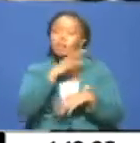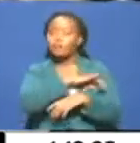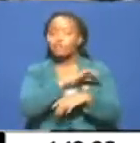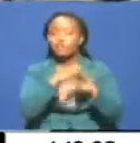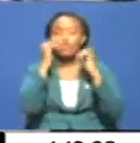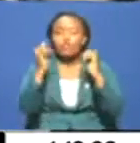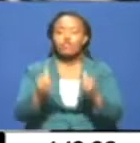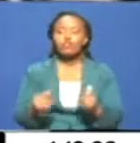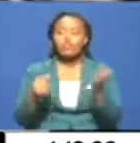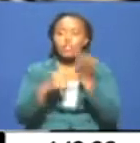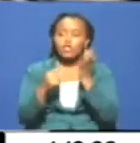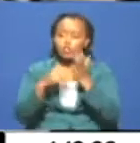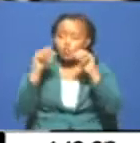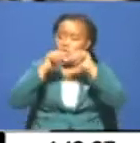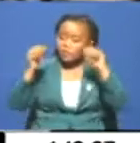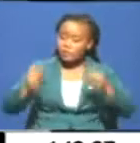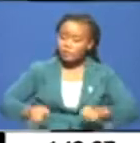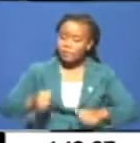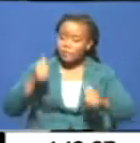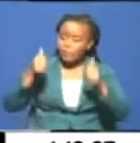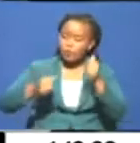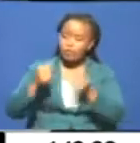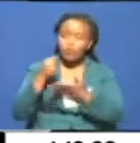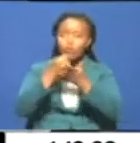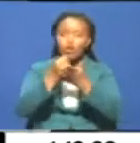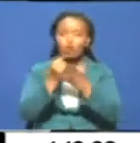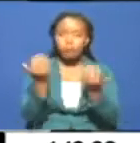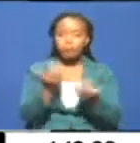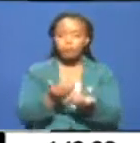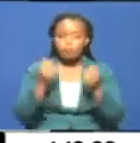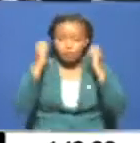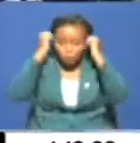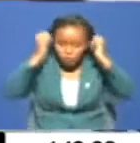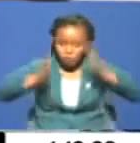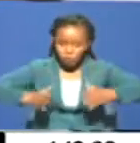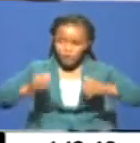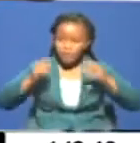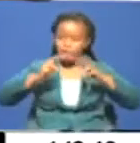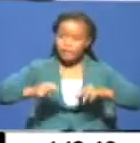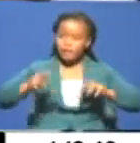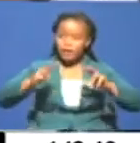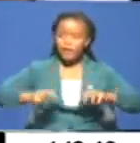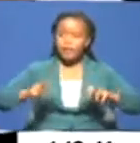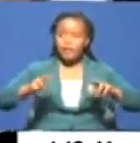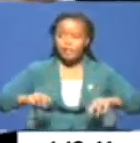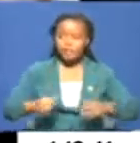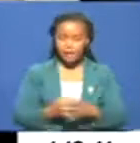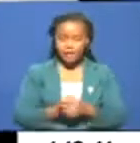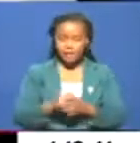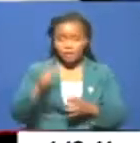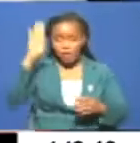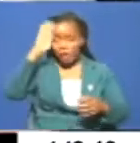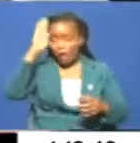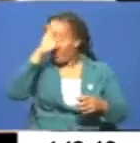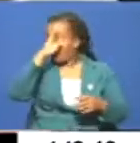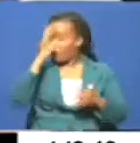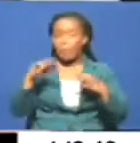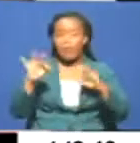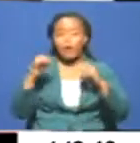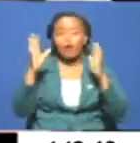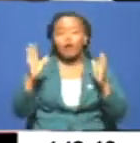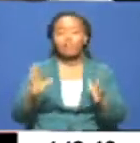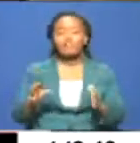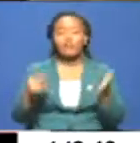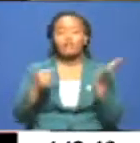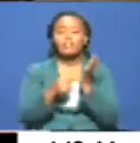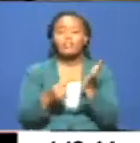enable students easy and fast research in their studies. Bungoma County Communication Technology Officer Collins Johnson said that the